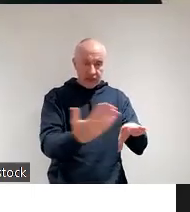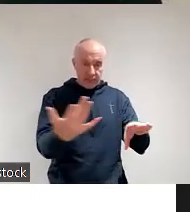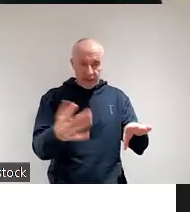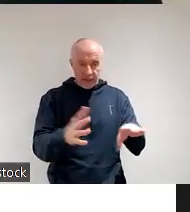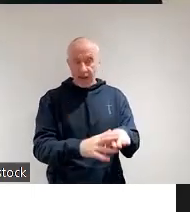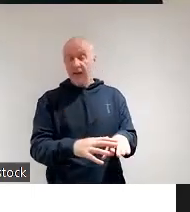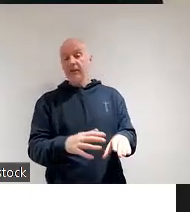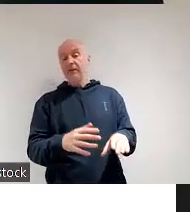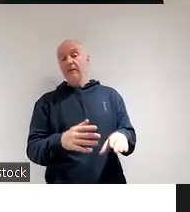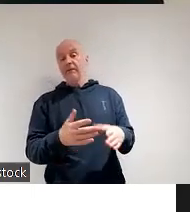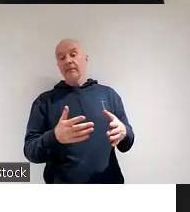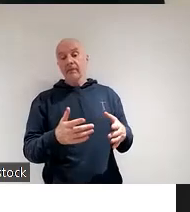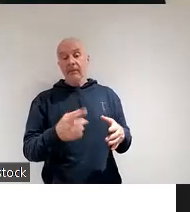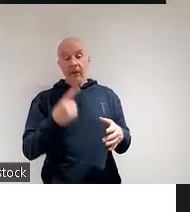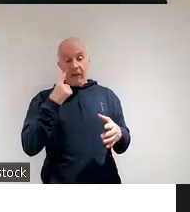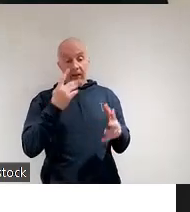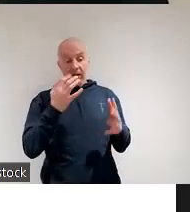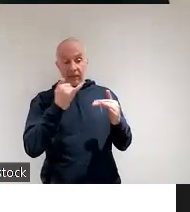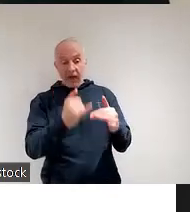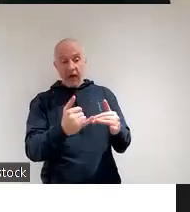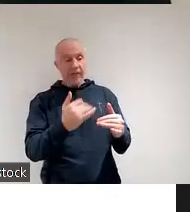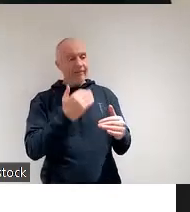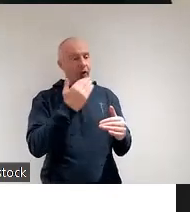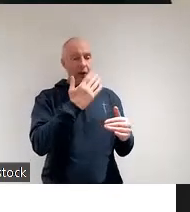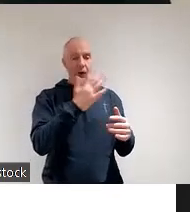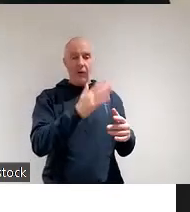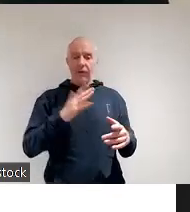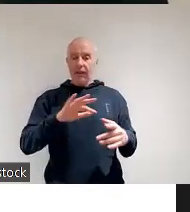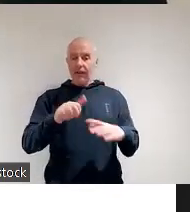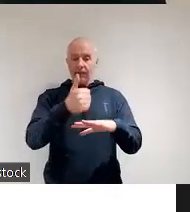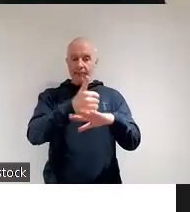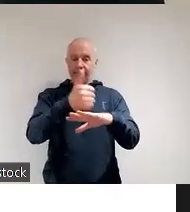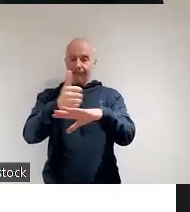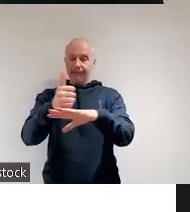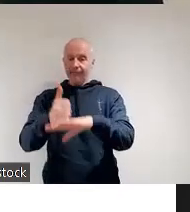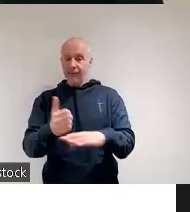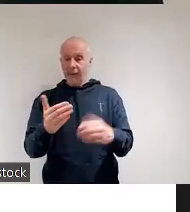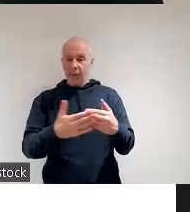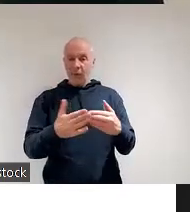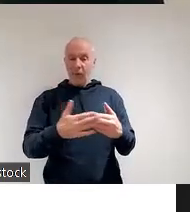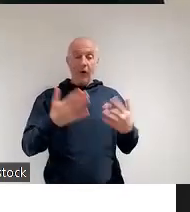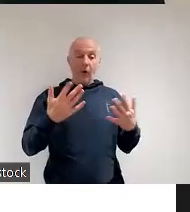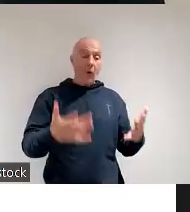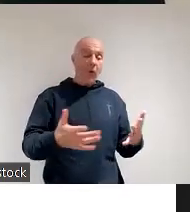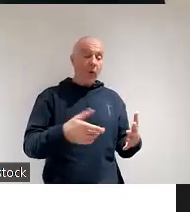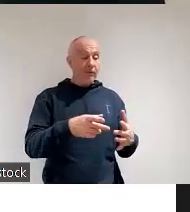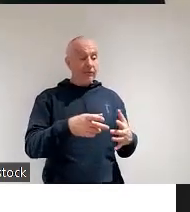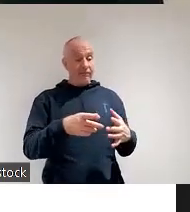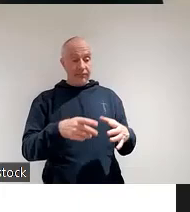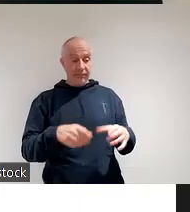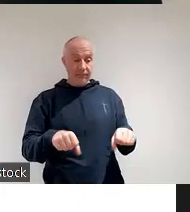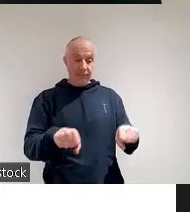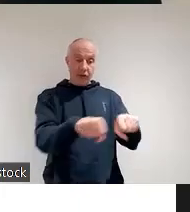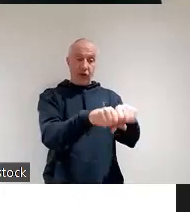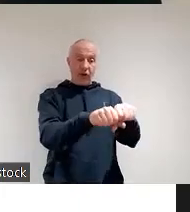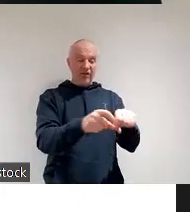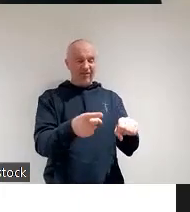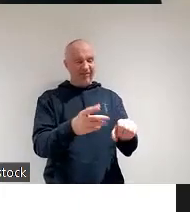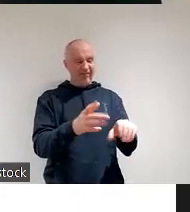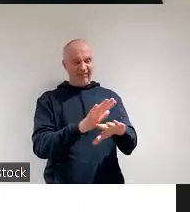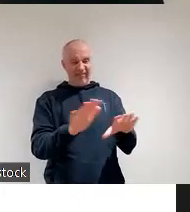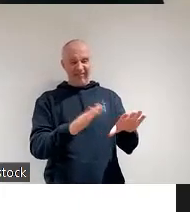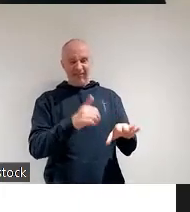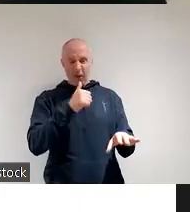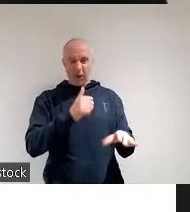chargers is not good, the number is not good enough, or maybe they found that the chargers is underutilized, so they may decide to open